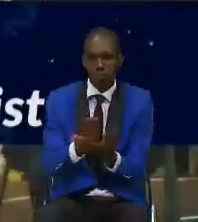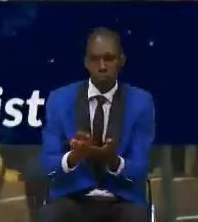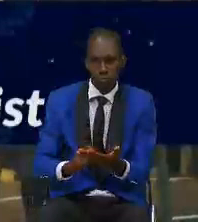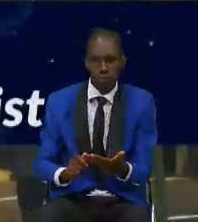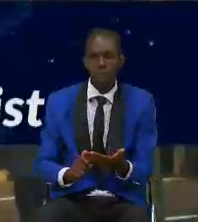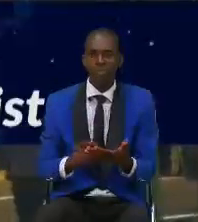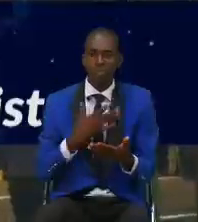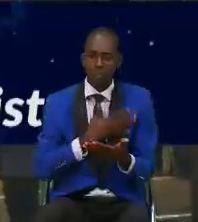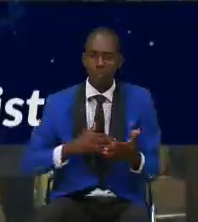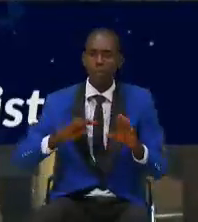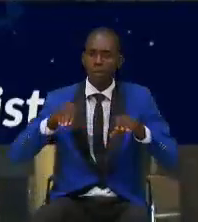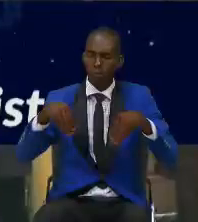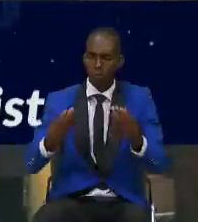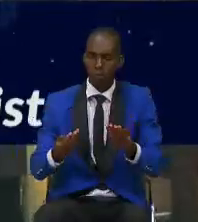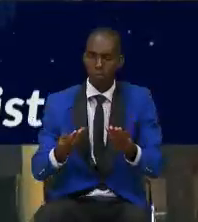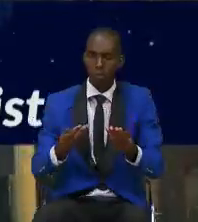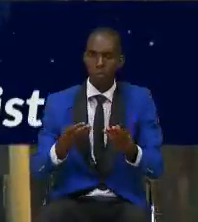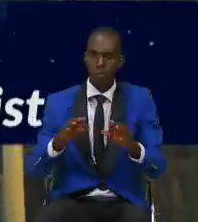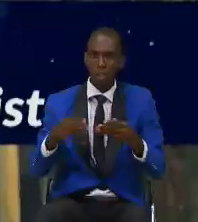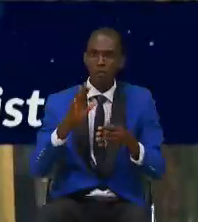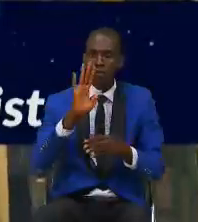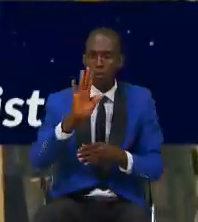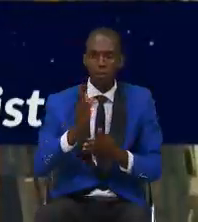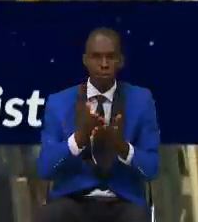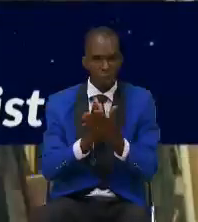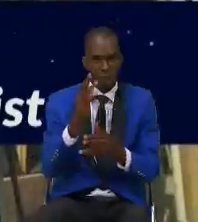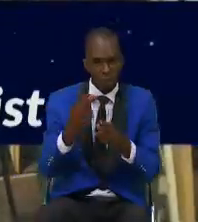pastor to take over now.